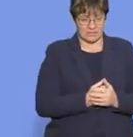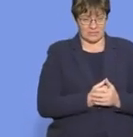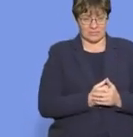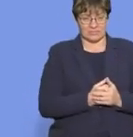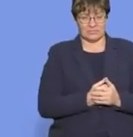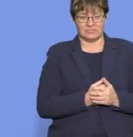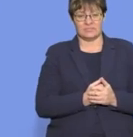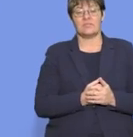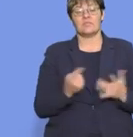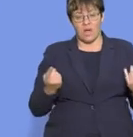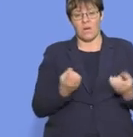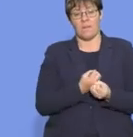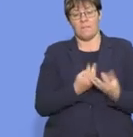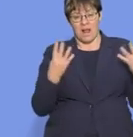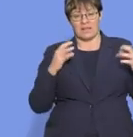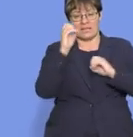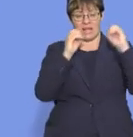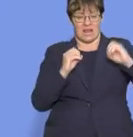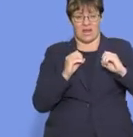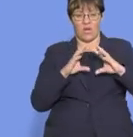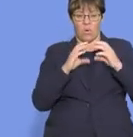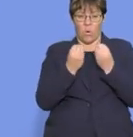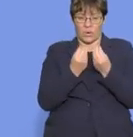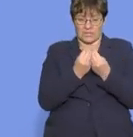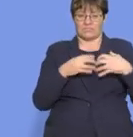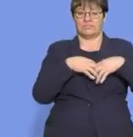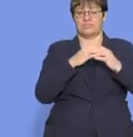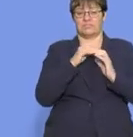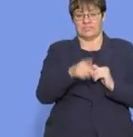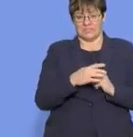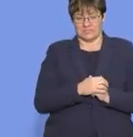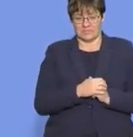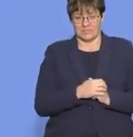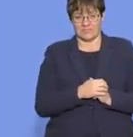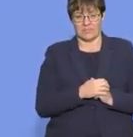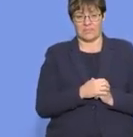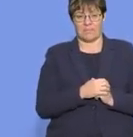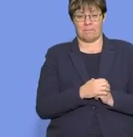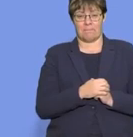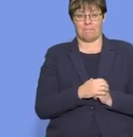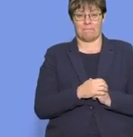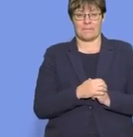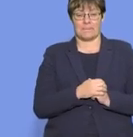how multicellular organisms came into existence.